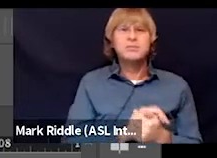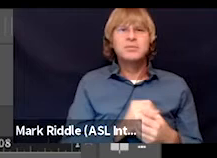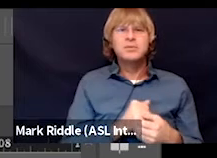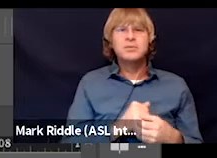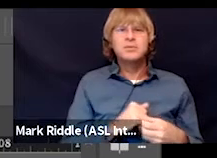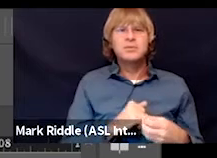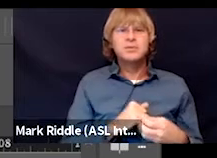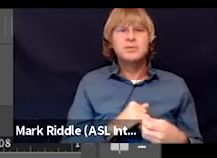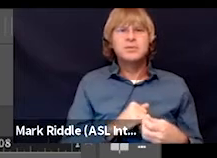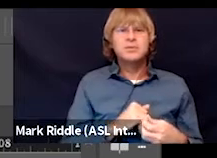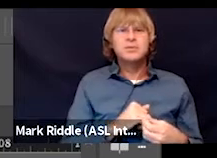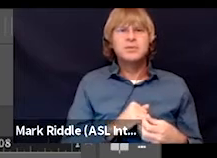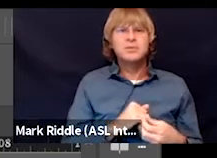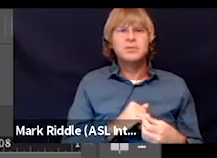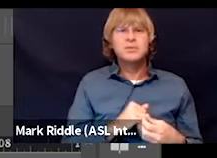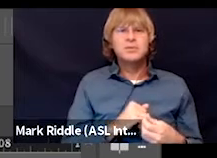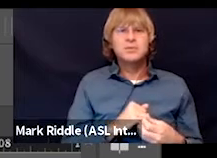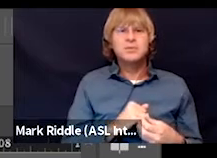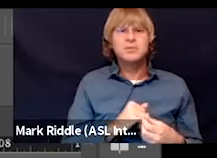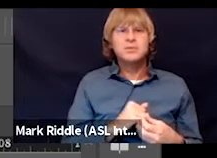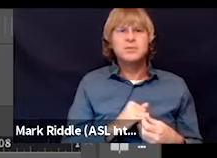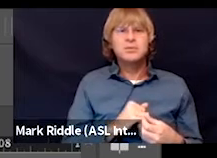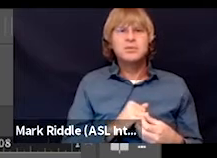So let me just